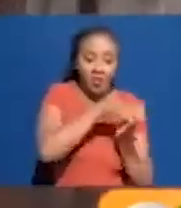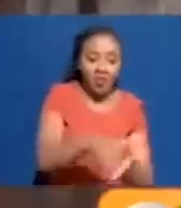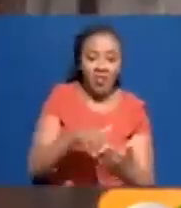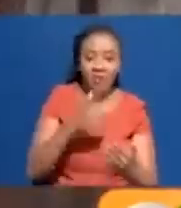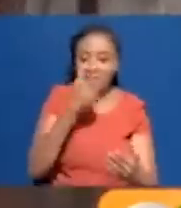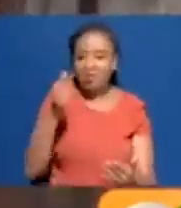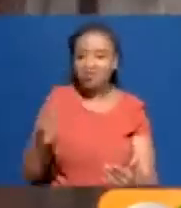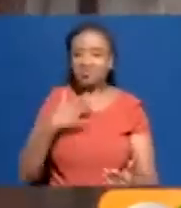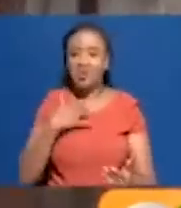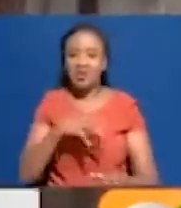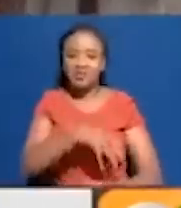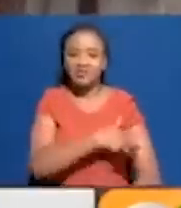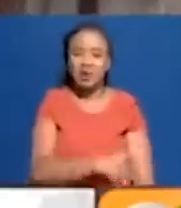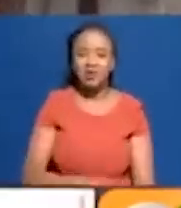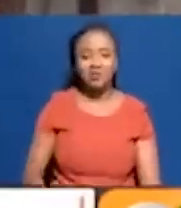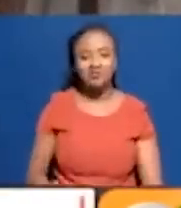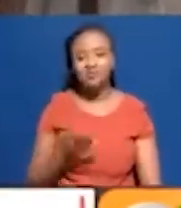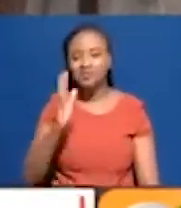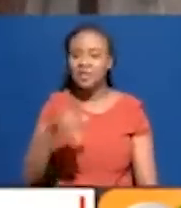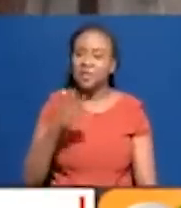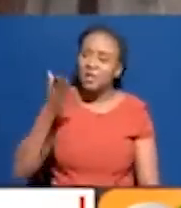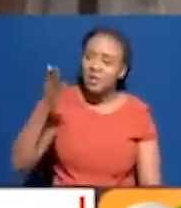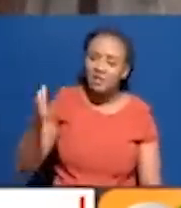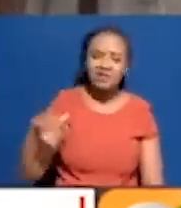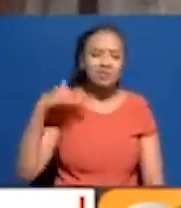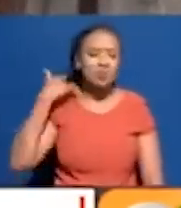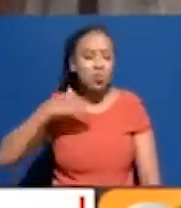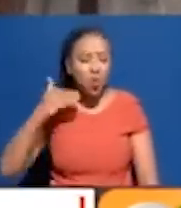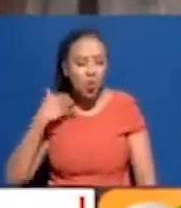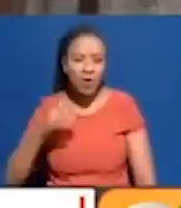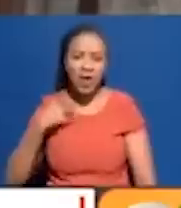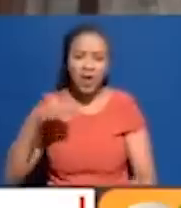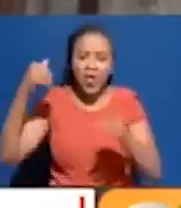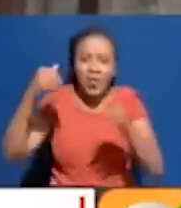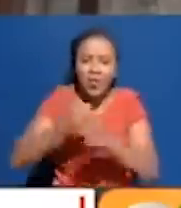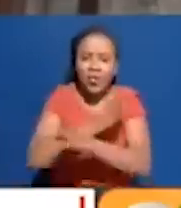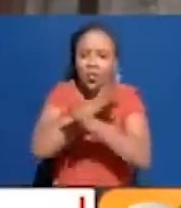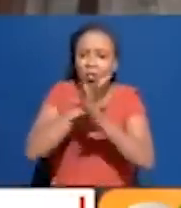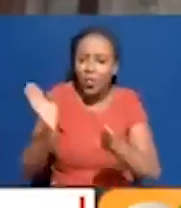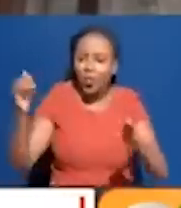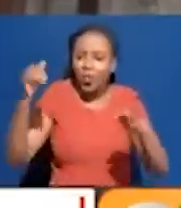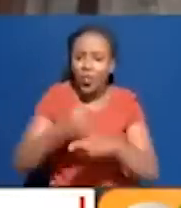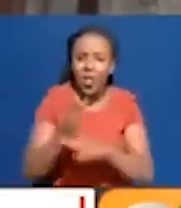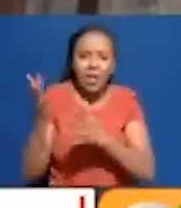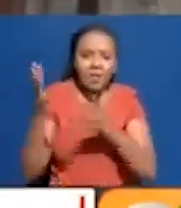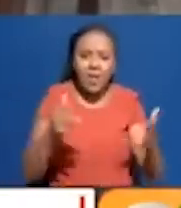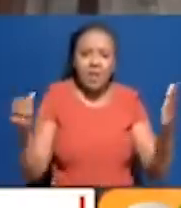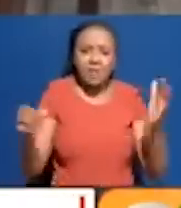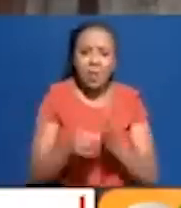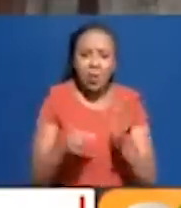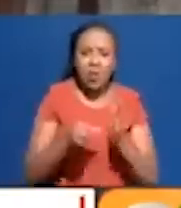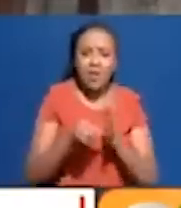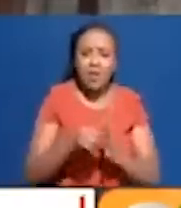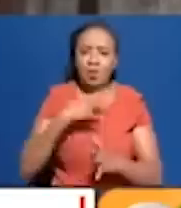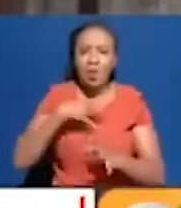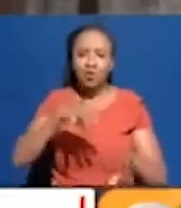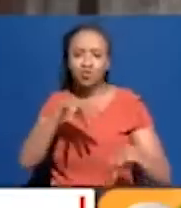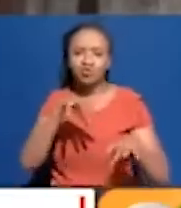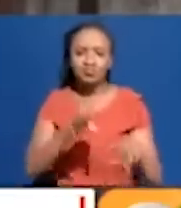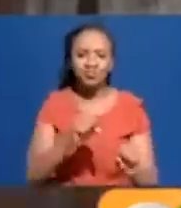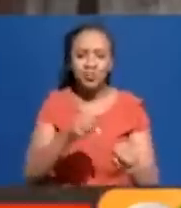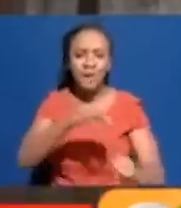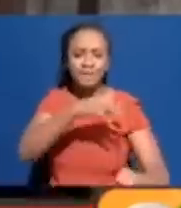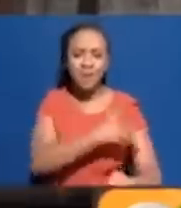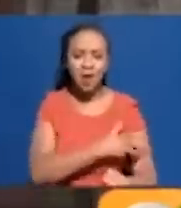power. Ukora na utapeli na anarchy anajaribu kuchukua power kwa njia ya backdoor, which we will not accept. And even